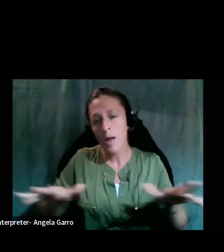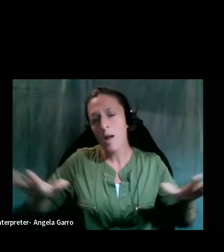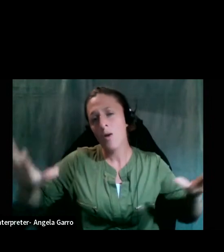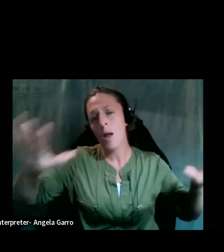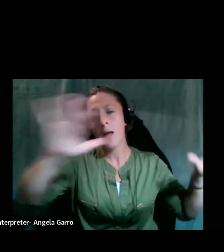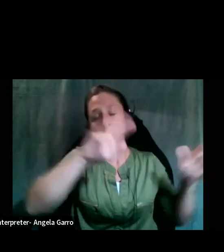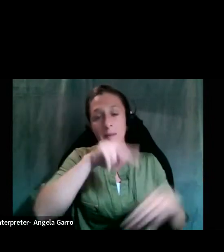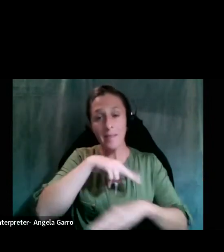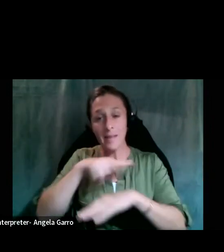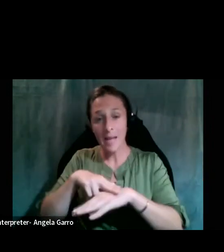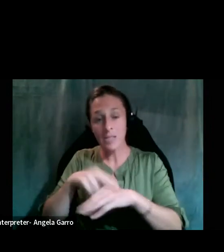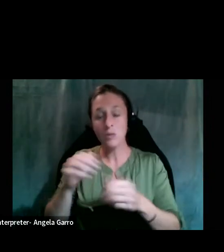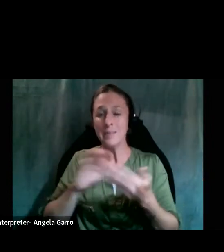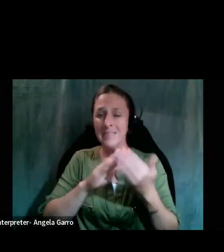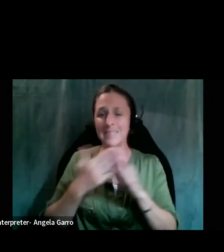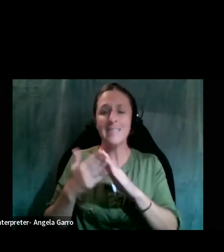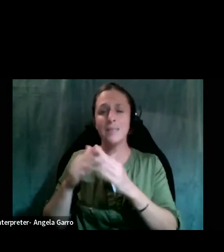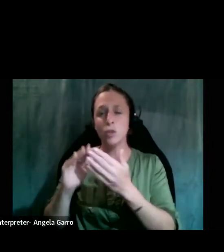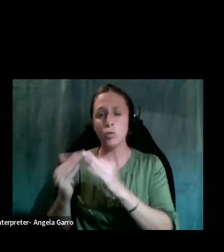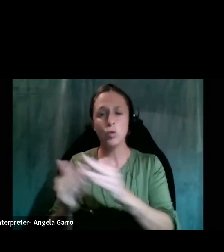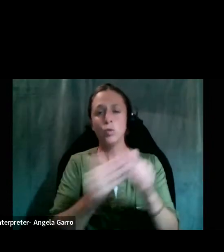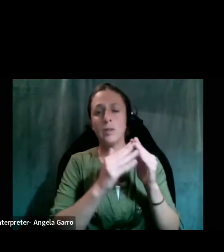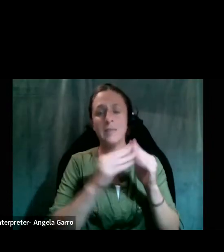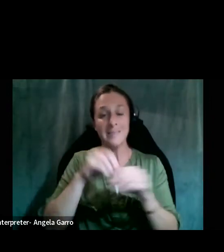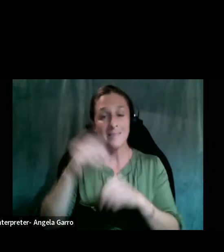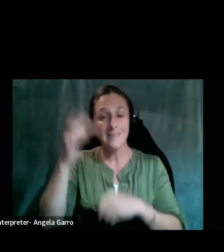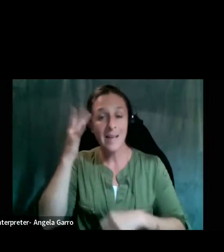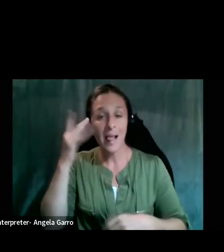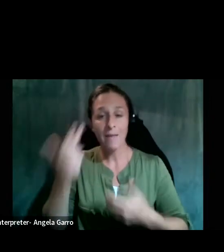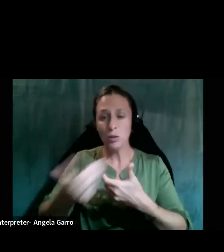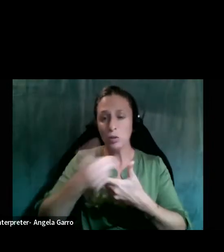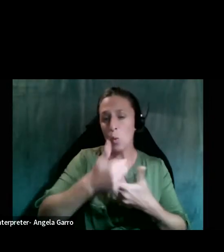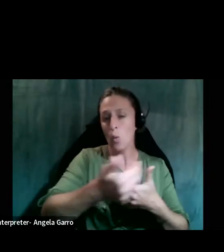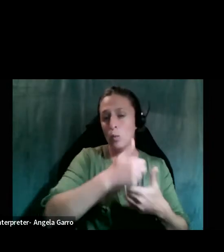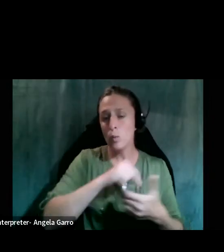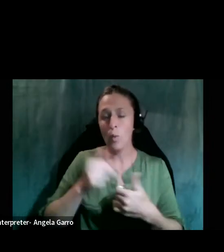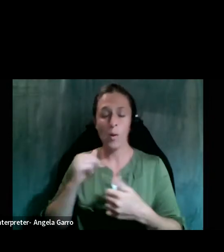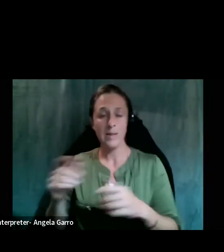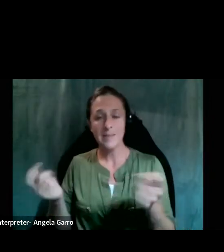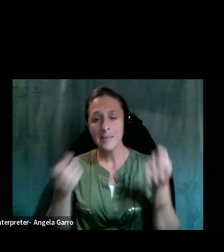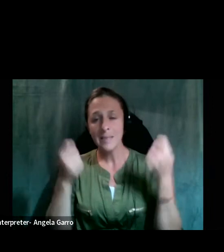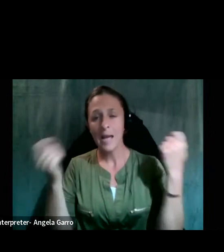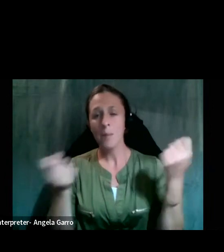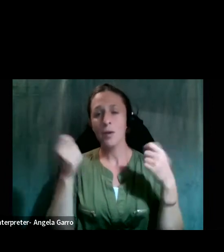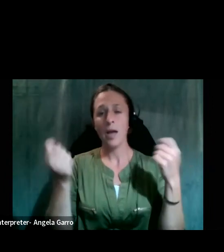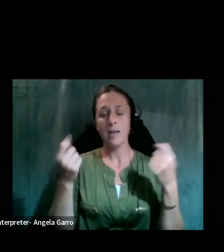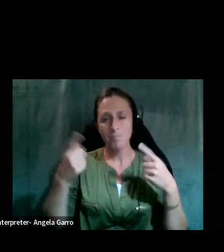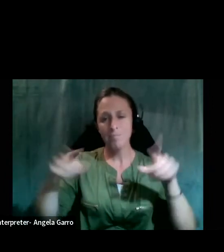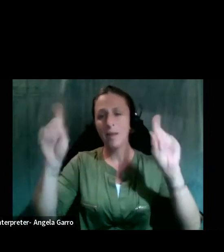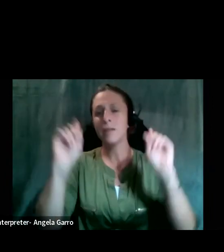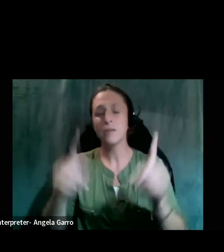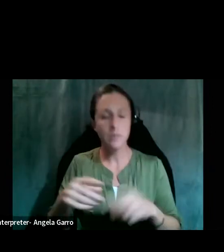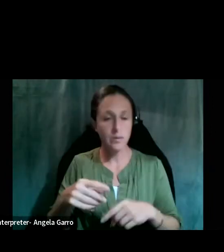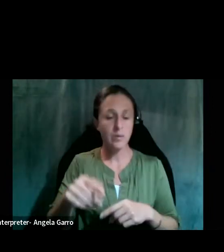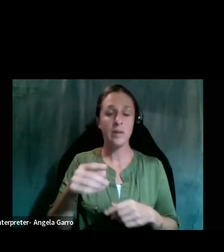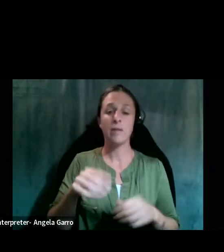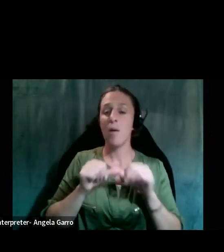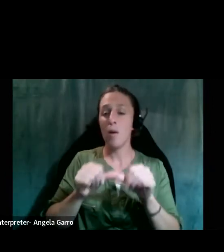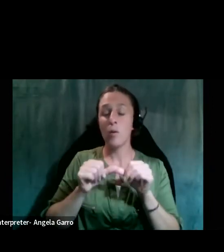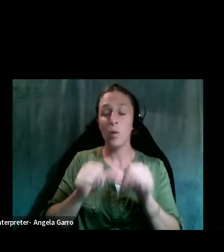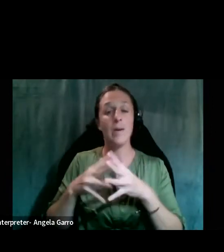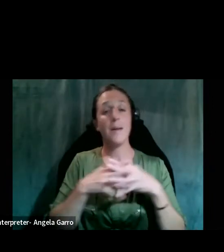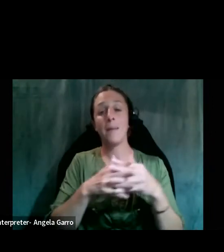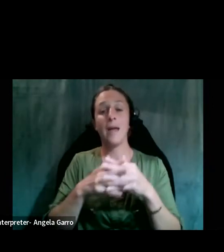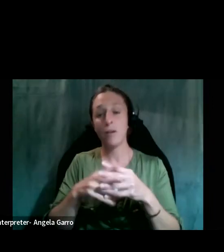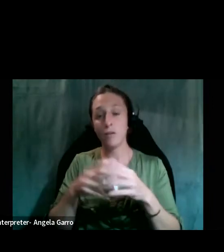nation, with cities and communities in California joining in celebration of this milestone in the ongoing American journey